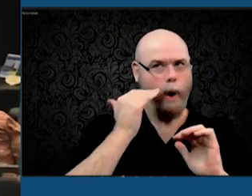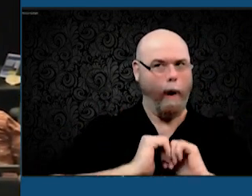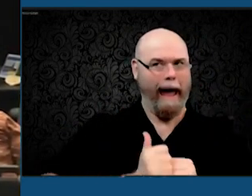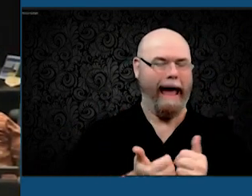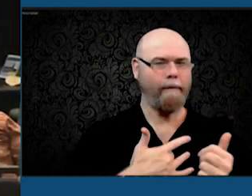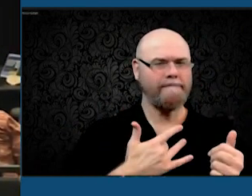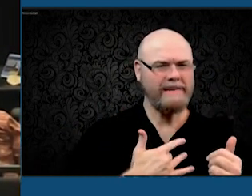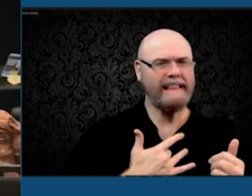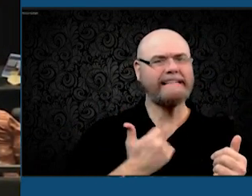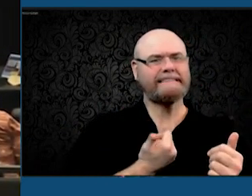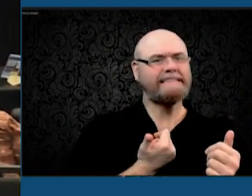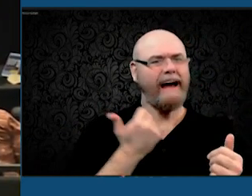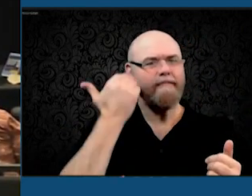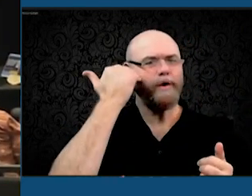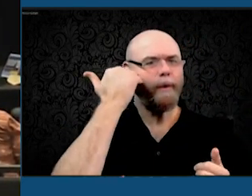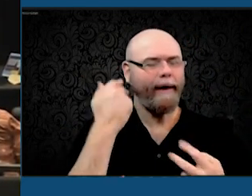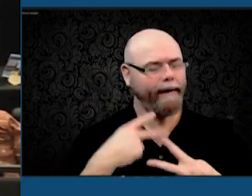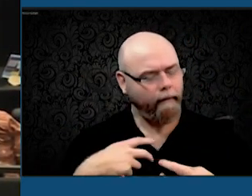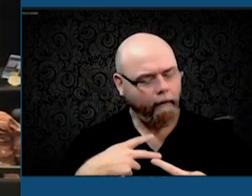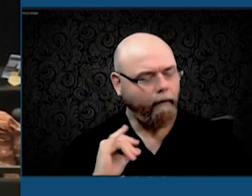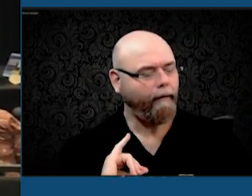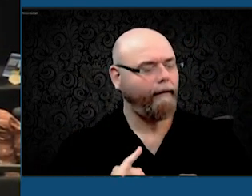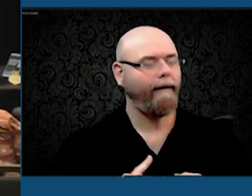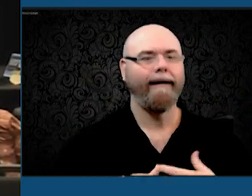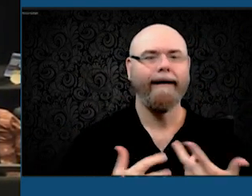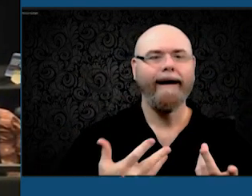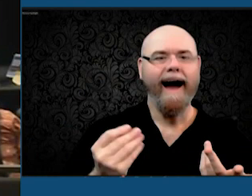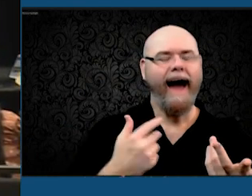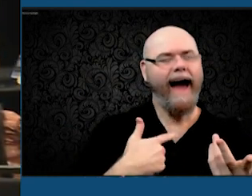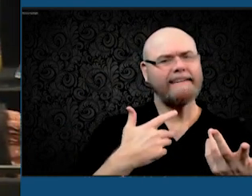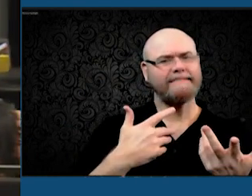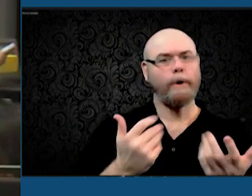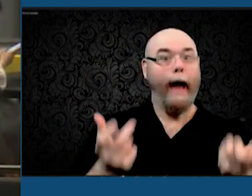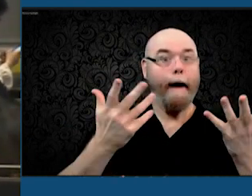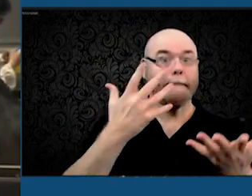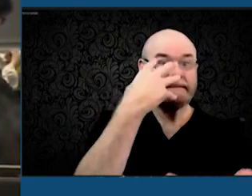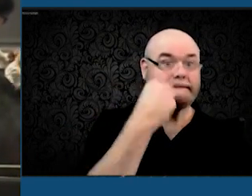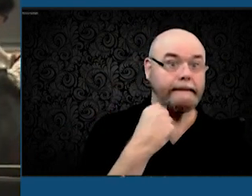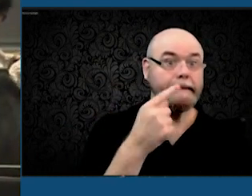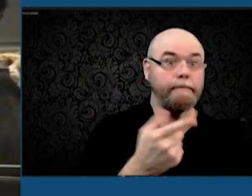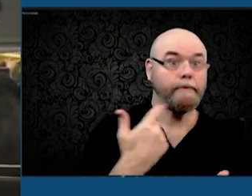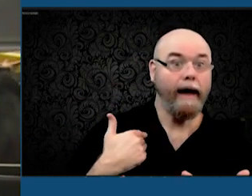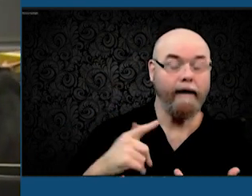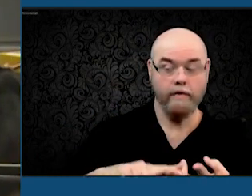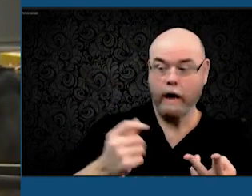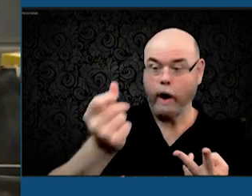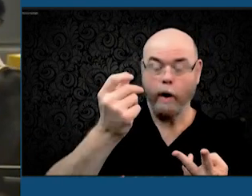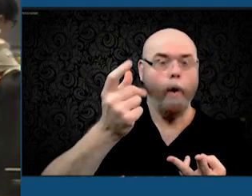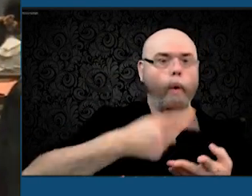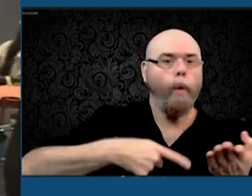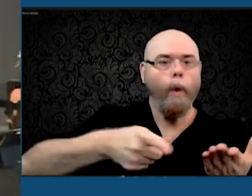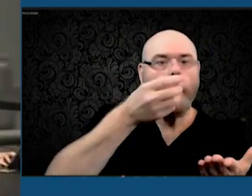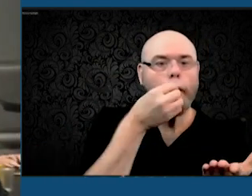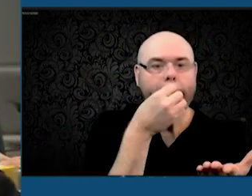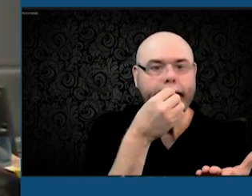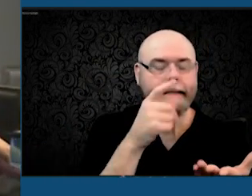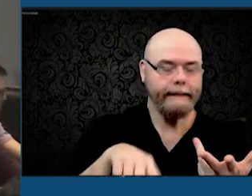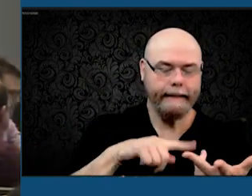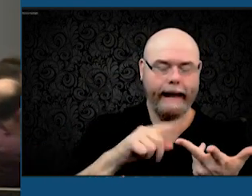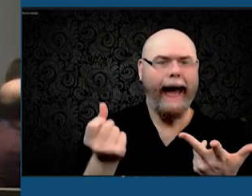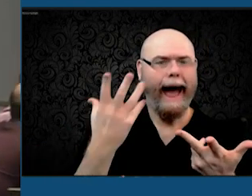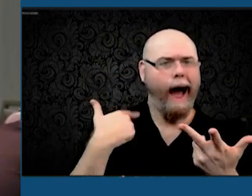As you probably know from your own life experience, the amount of sleep you get, the type of food you eat, and the amount of physical activity you get